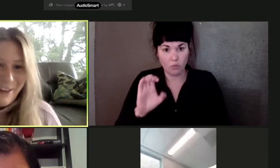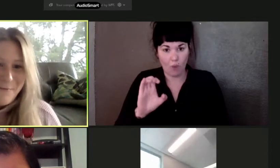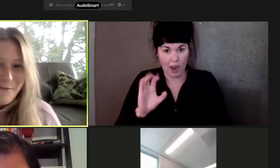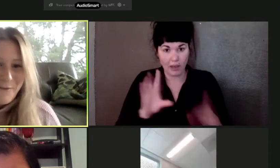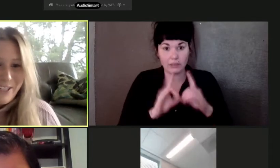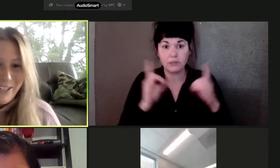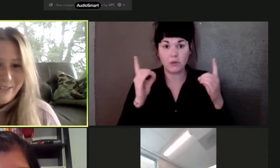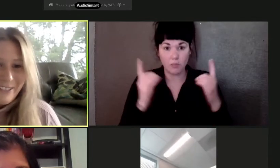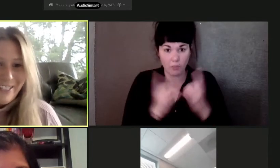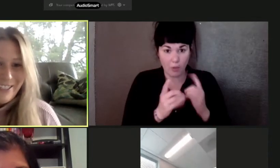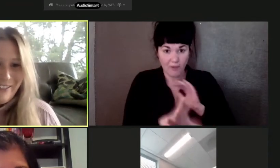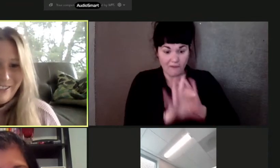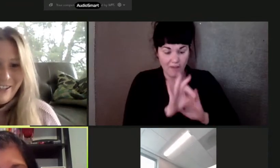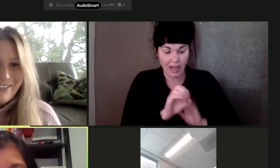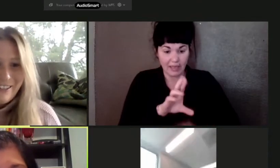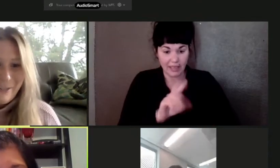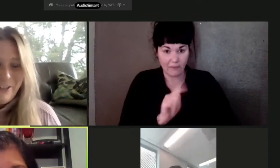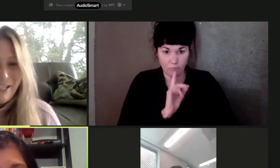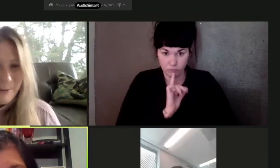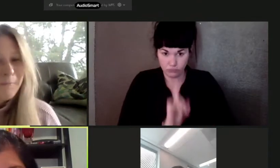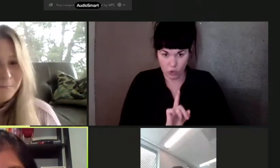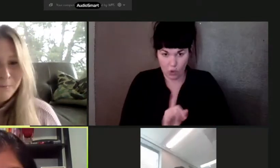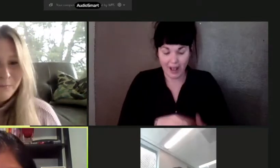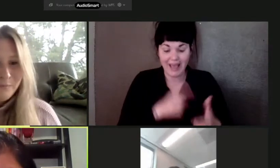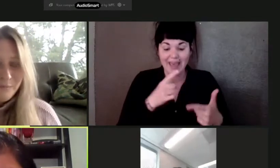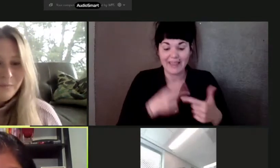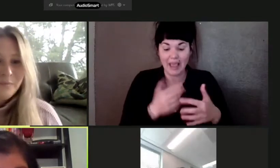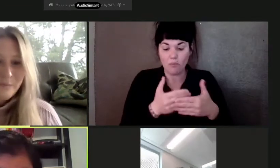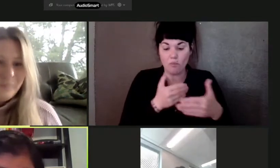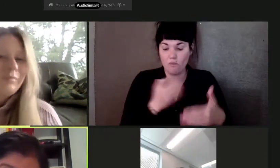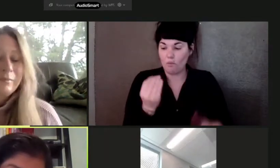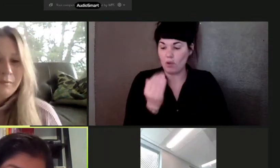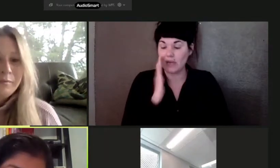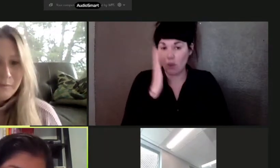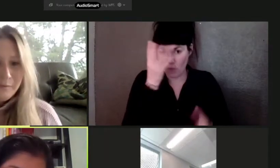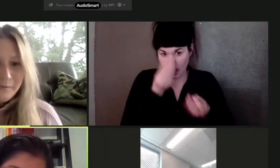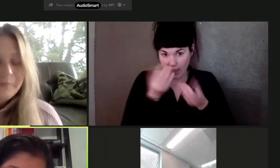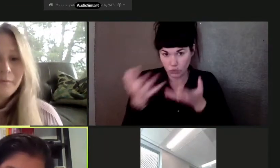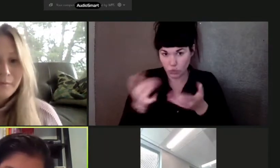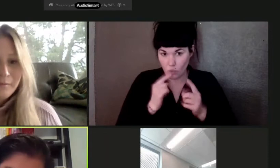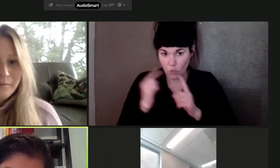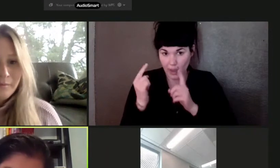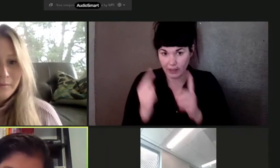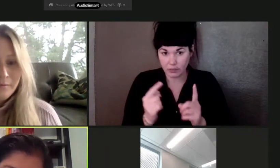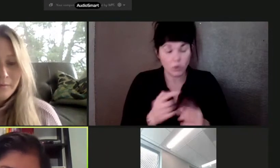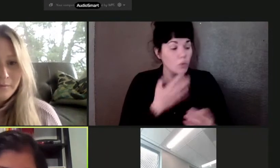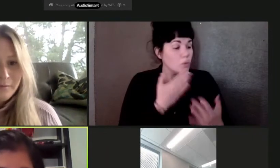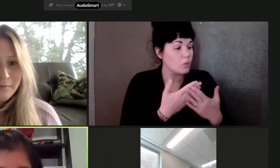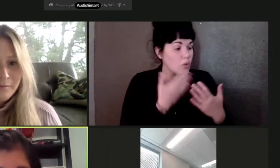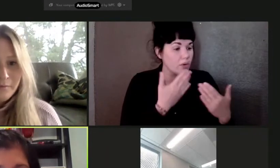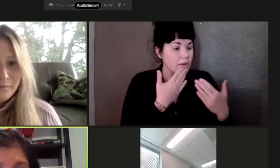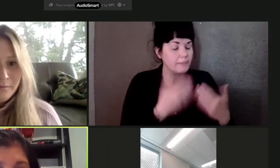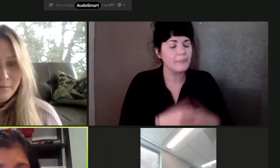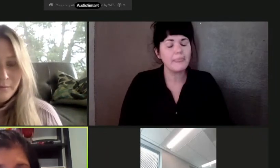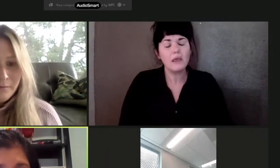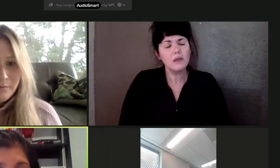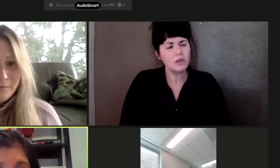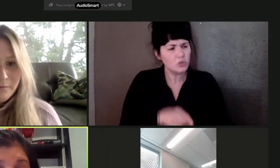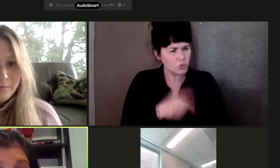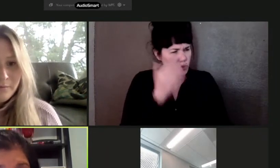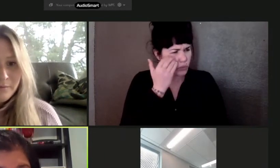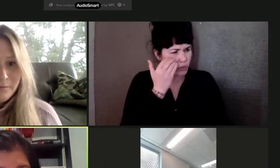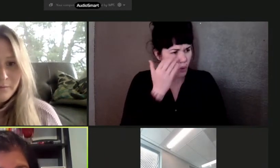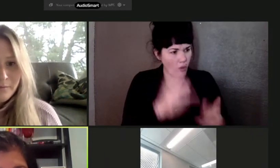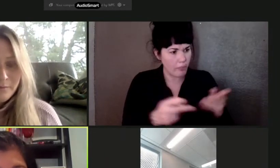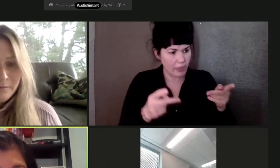Monday with that information. So great. And then maybe you can also add, or maybe this, if there's a place where parents can go to get information so